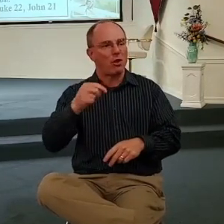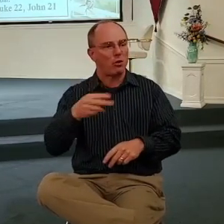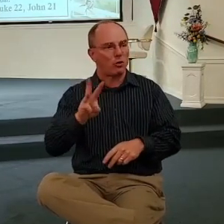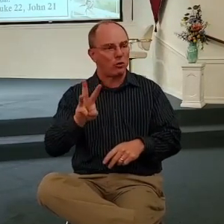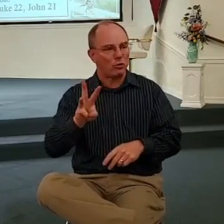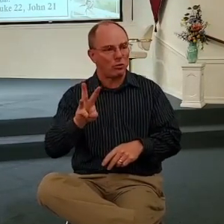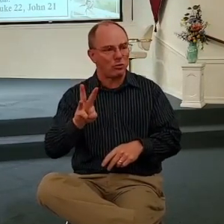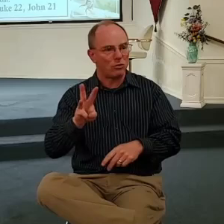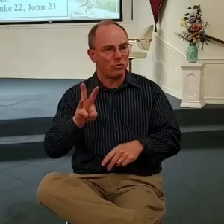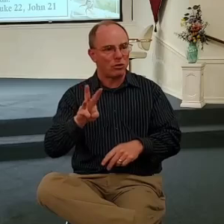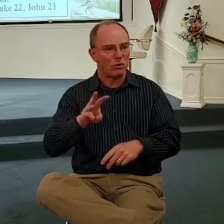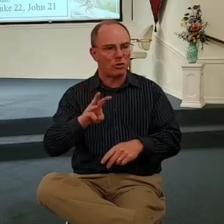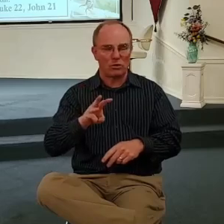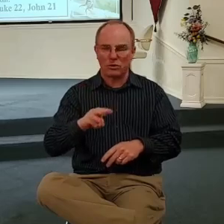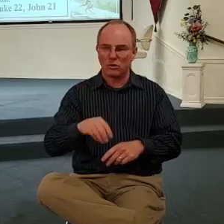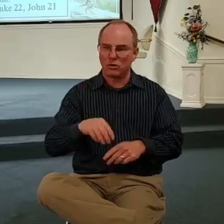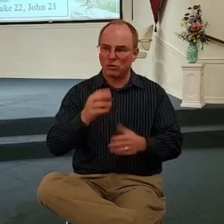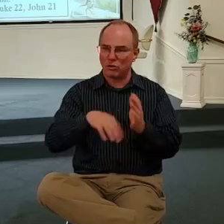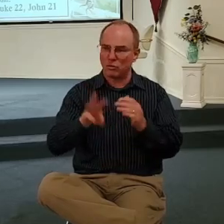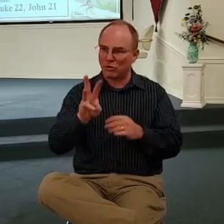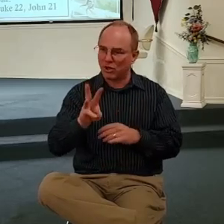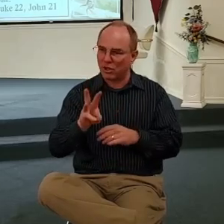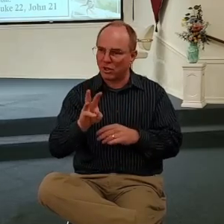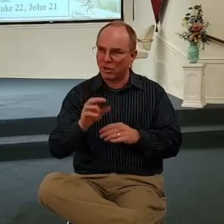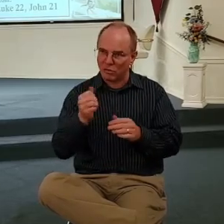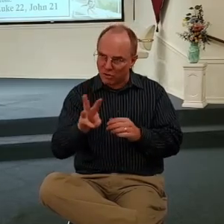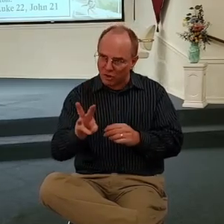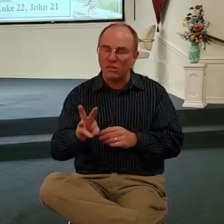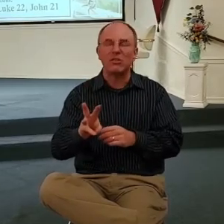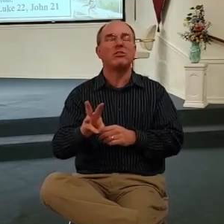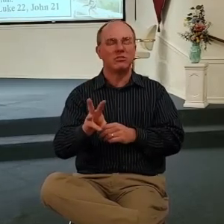Jesus is asking his disciples, "What do they say about me?"